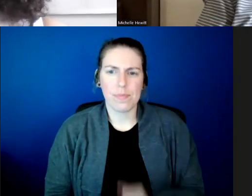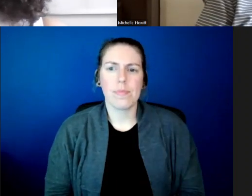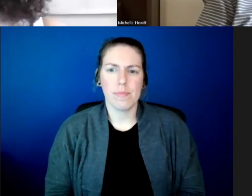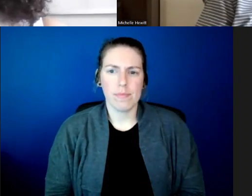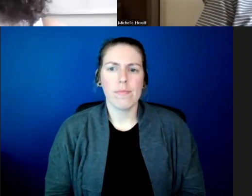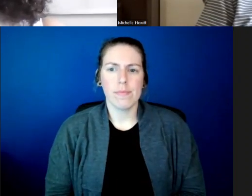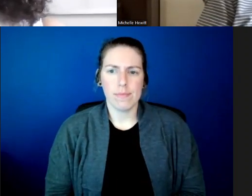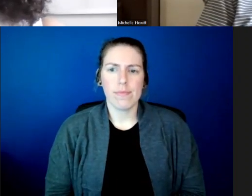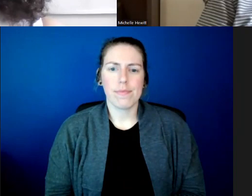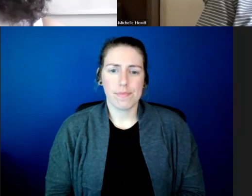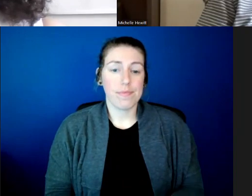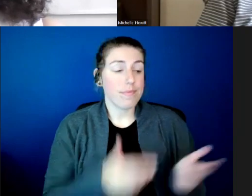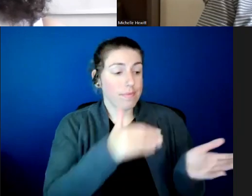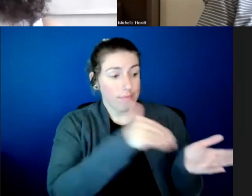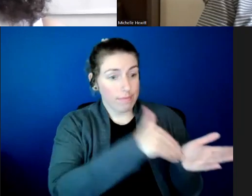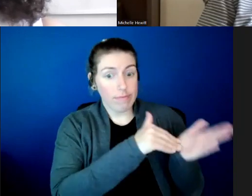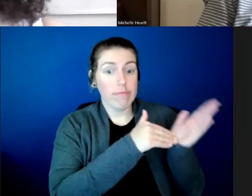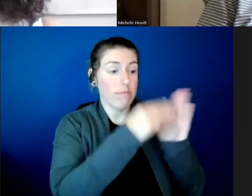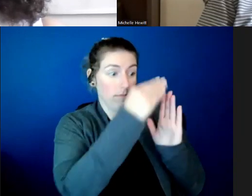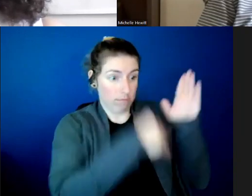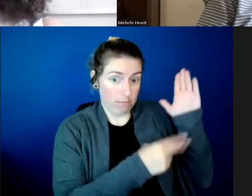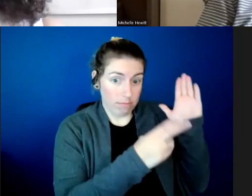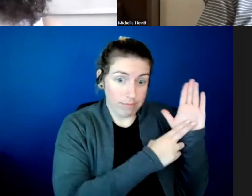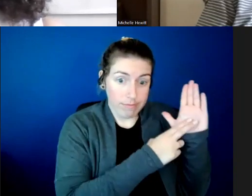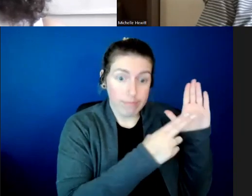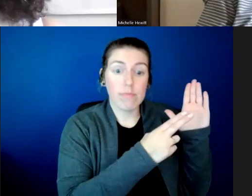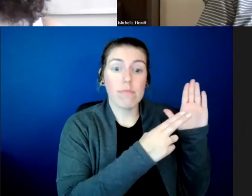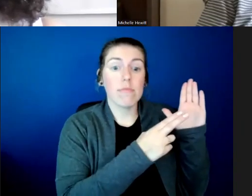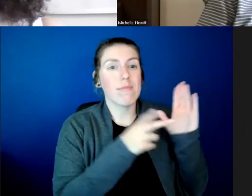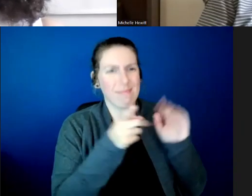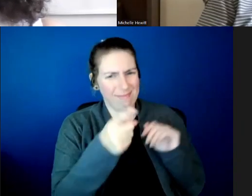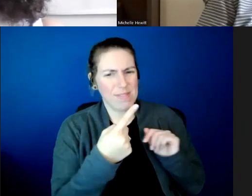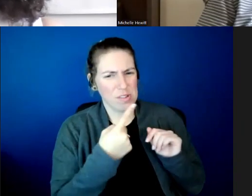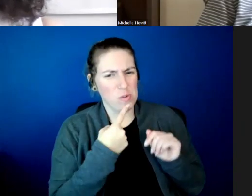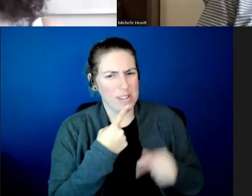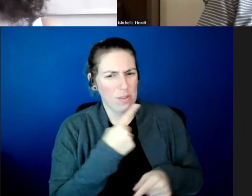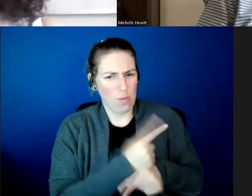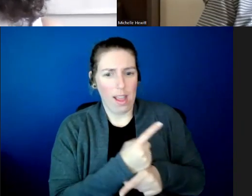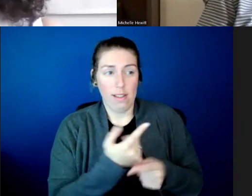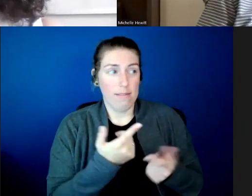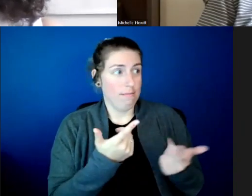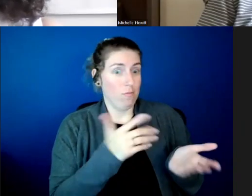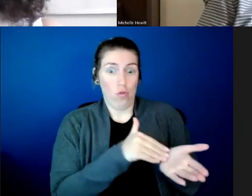signatures from doctors or healthcare professionals when, like you said, there's a shortage